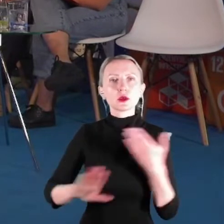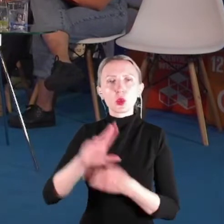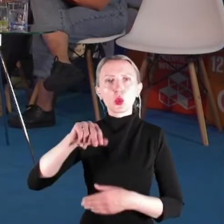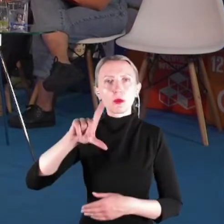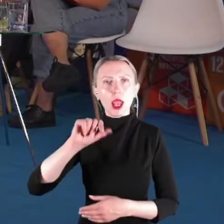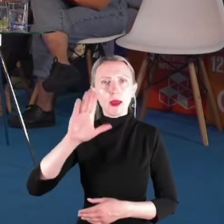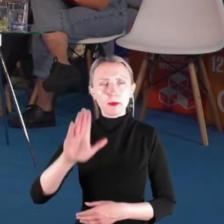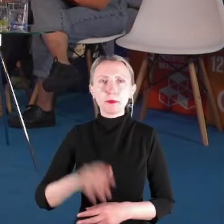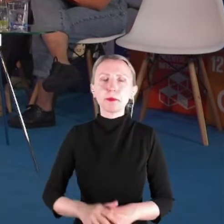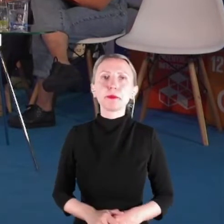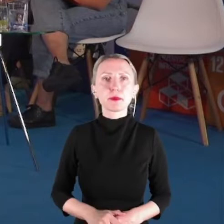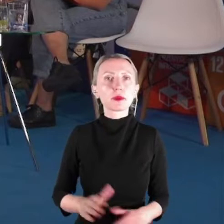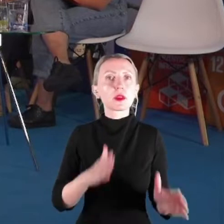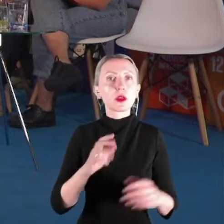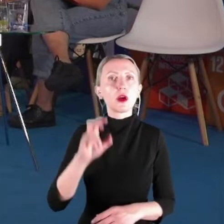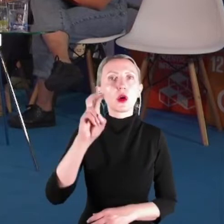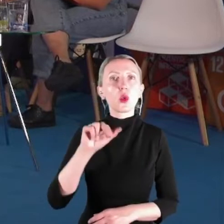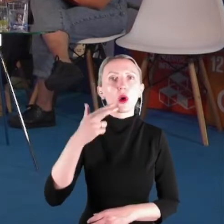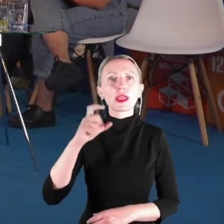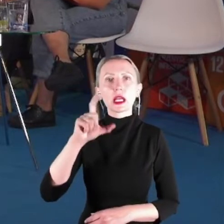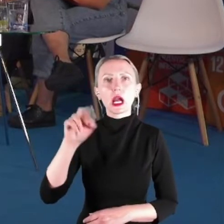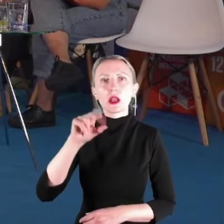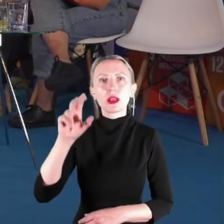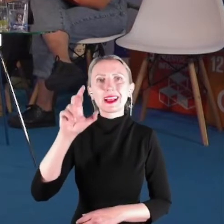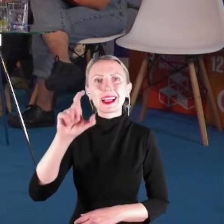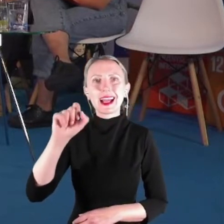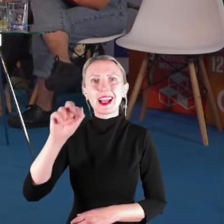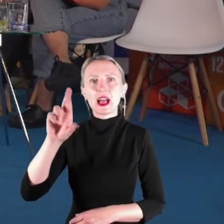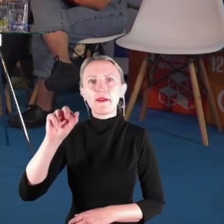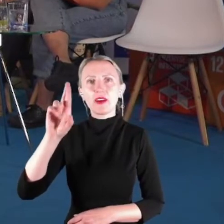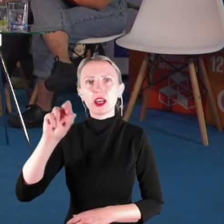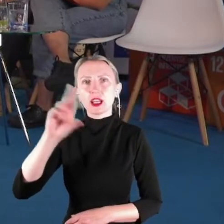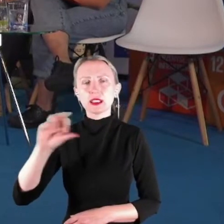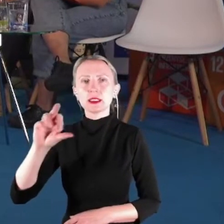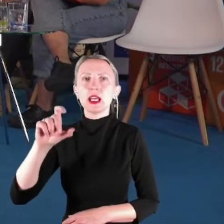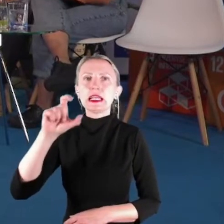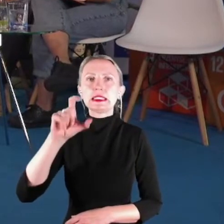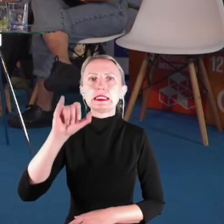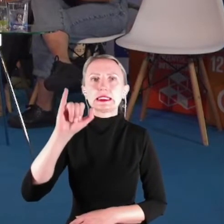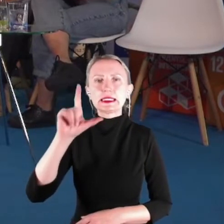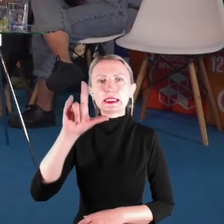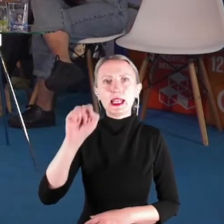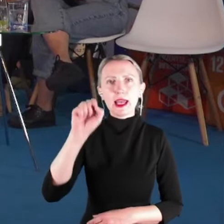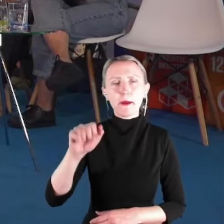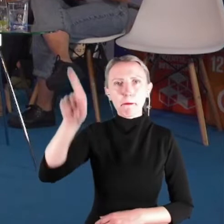Carvajal Bermudez from City Lab Berlin. So, guys, the floor is yours. You will